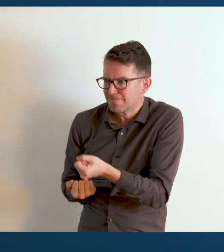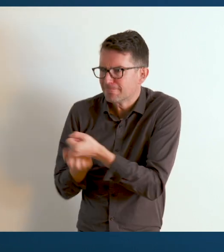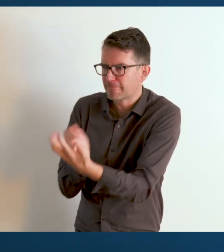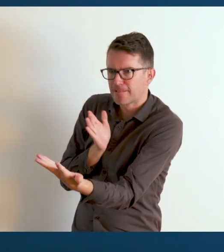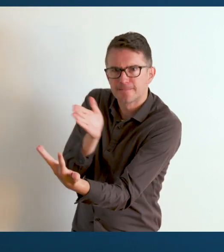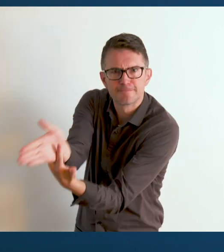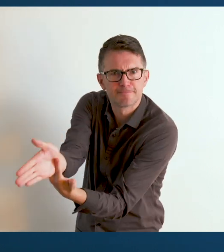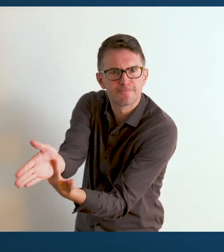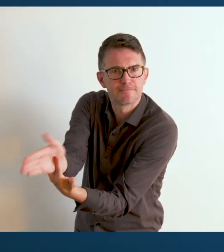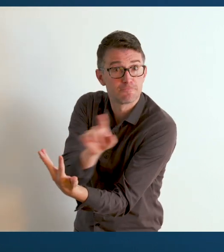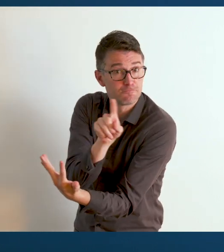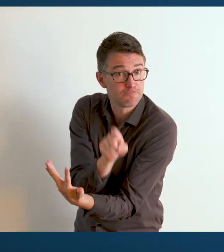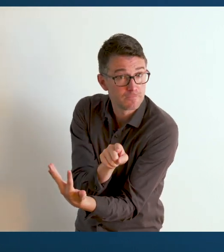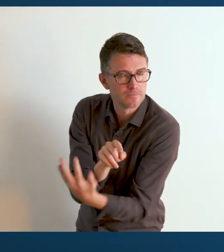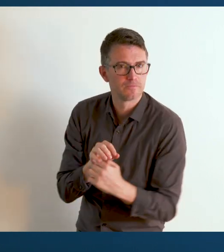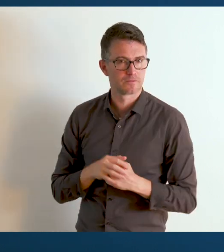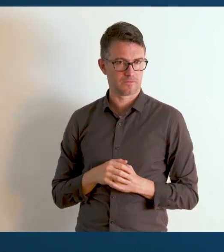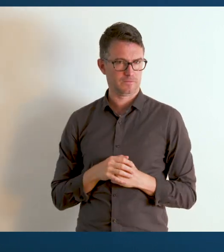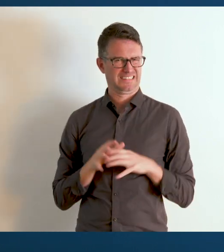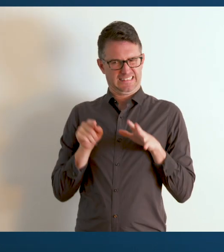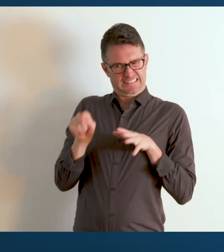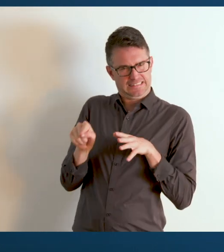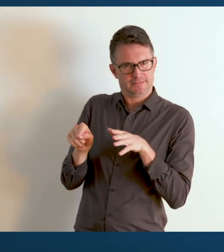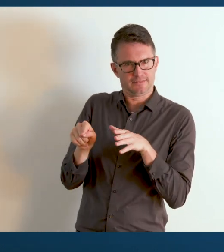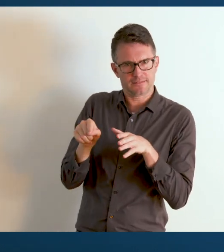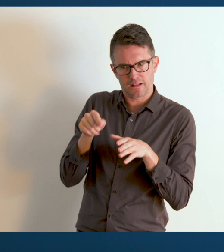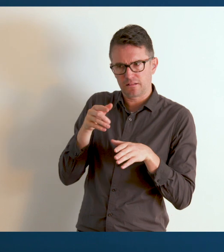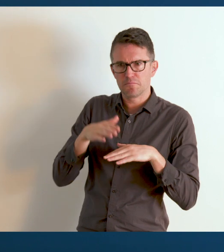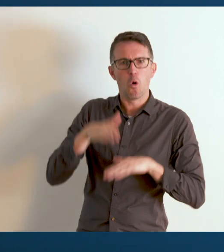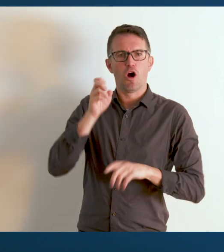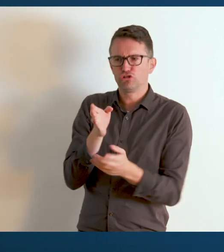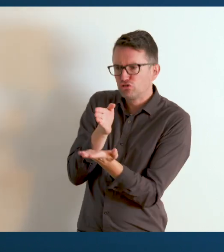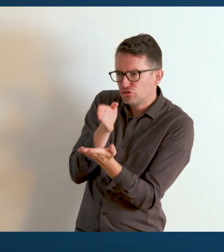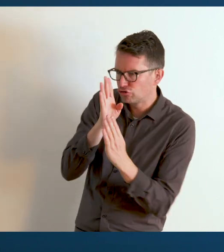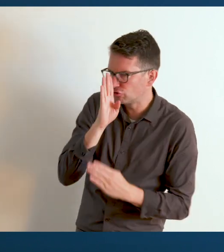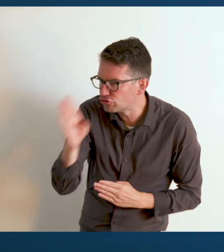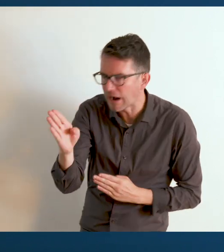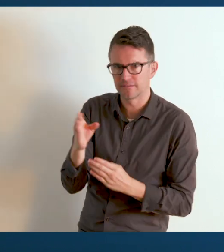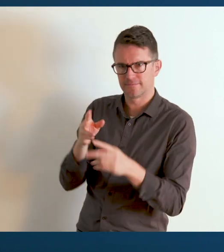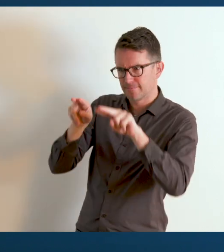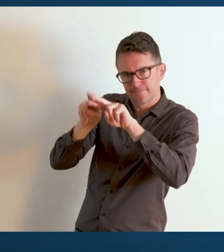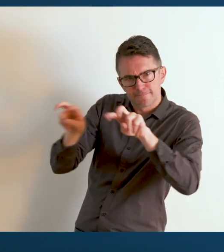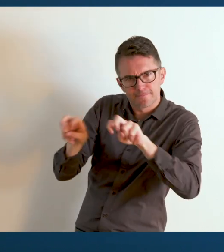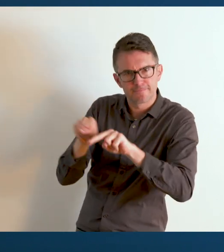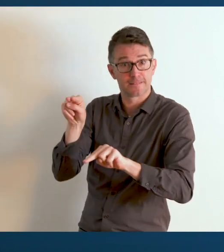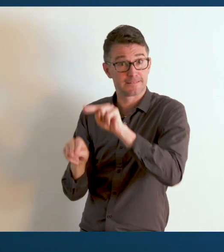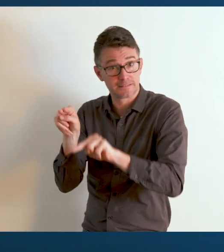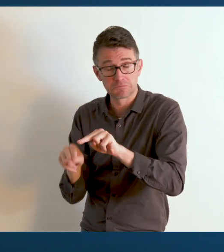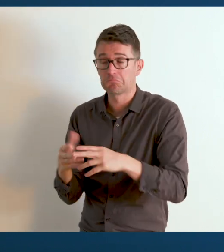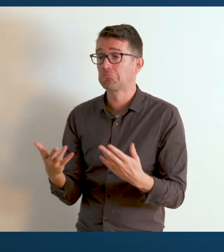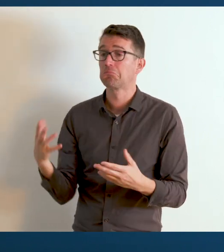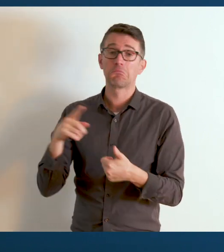and needs an intervention. These methods for direct assessments might include